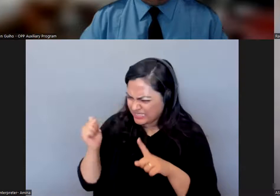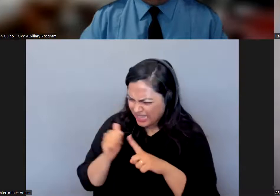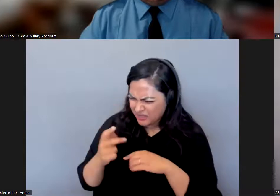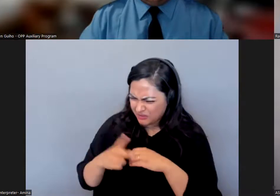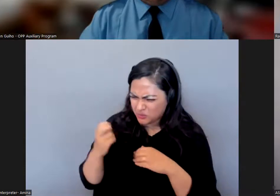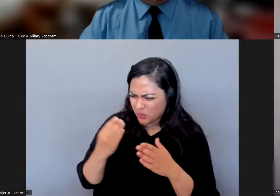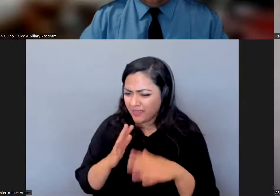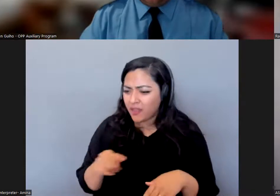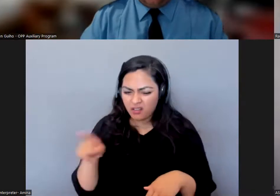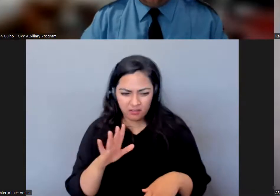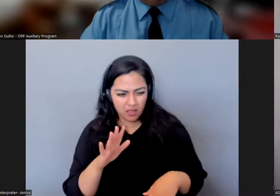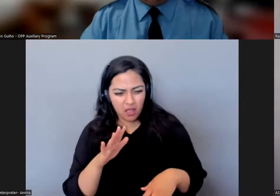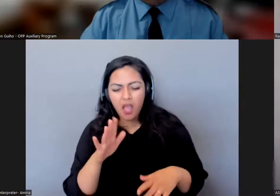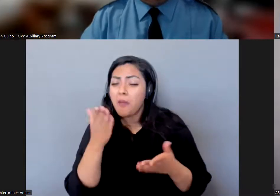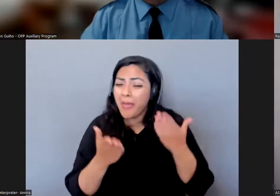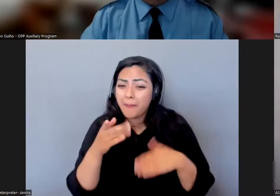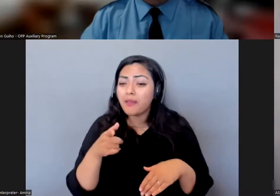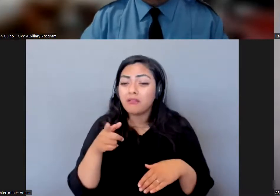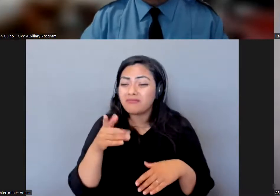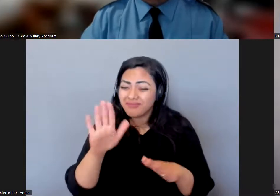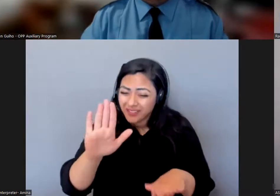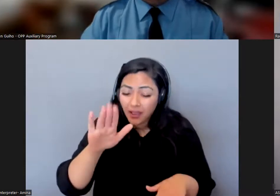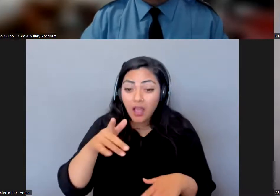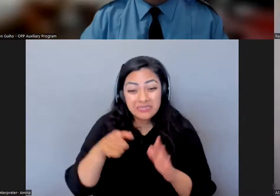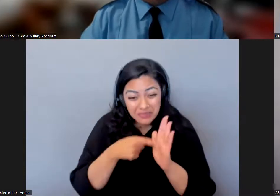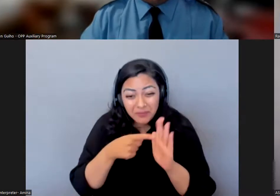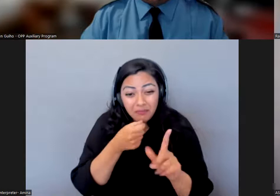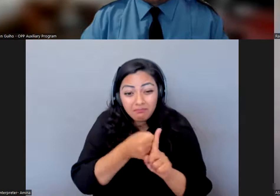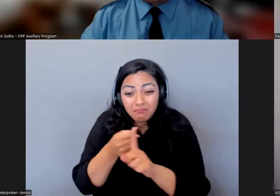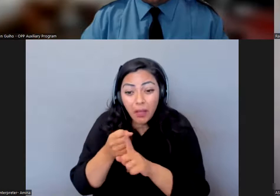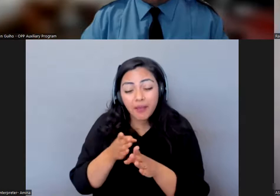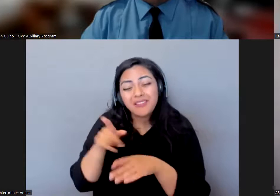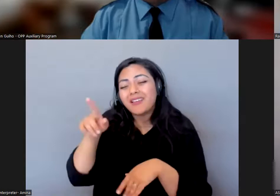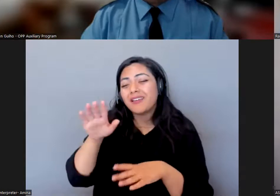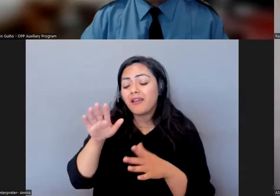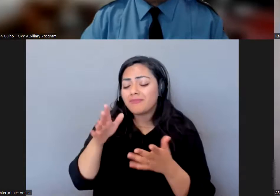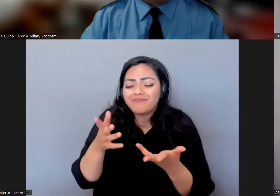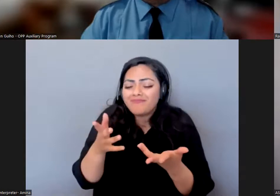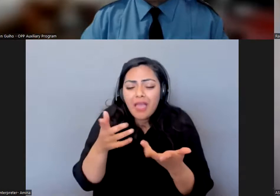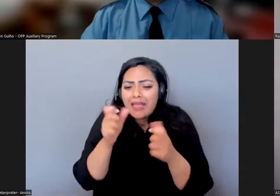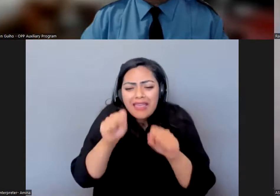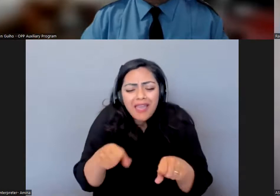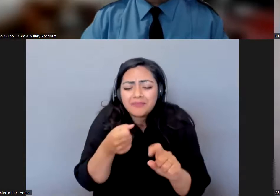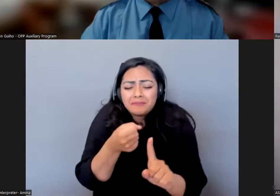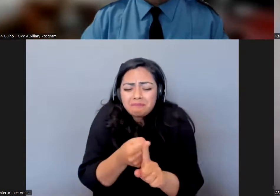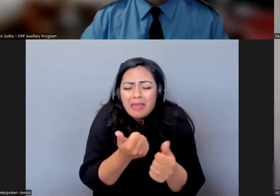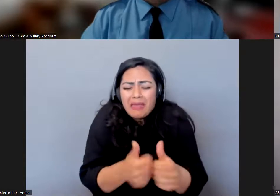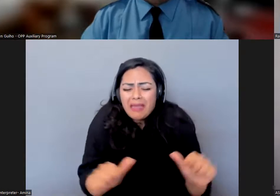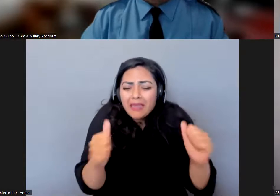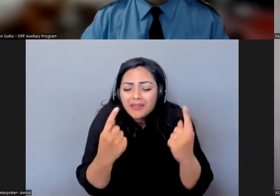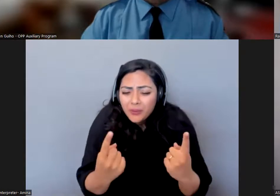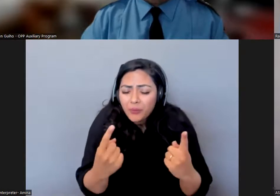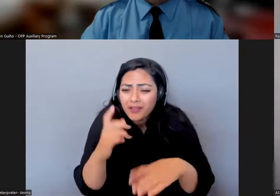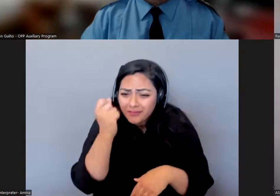and anybody can be taken advantage of, and that nobody should feel that they did, you know, that it's their fault, because they